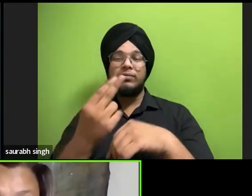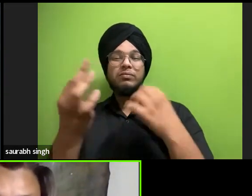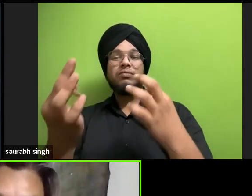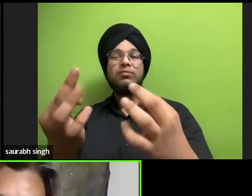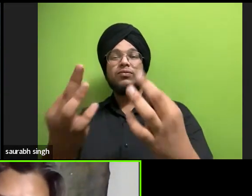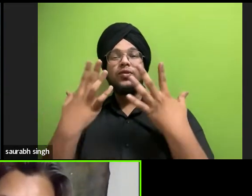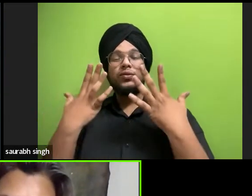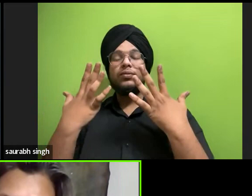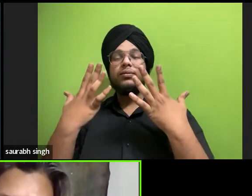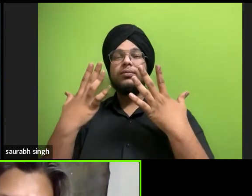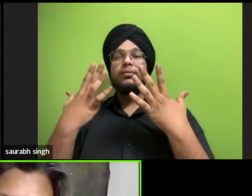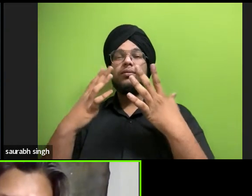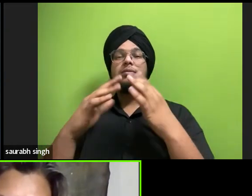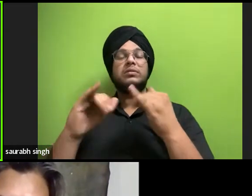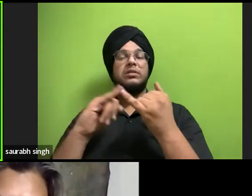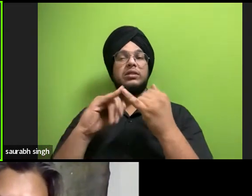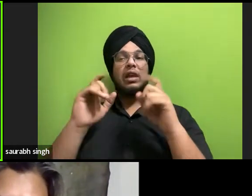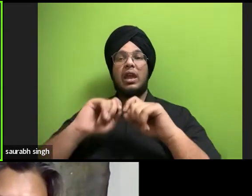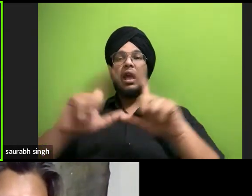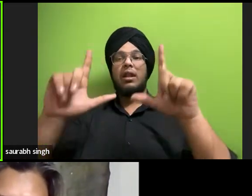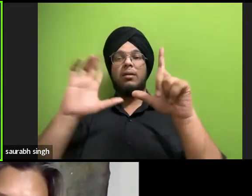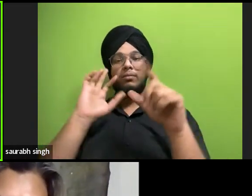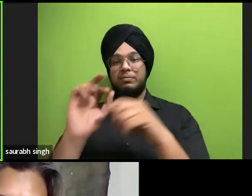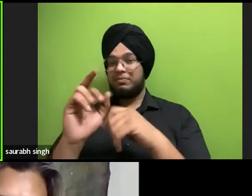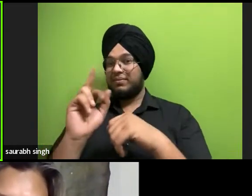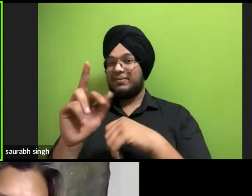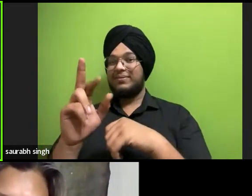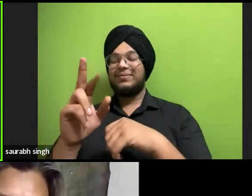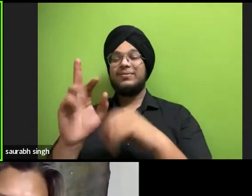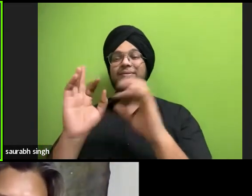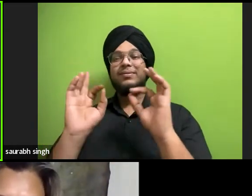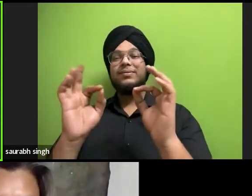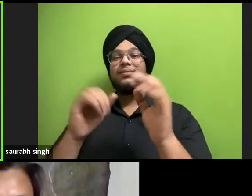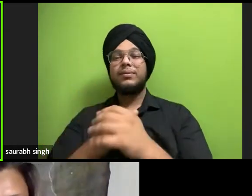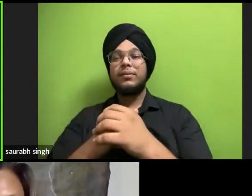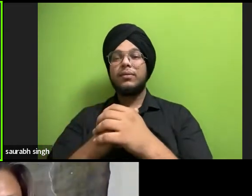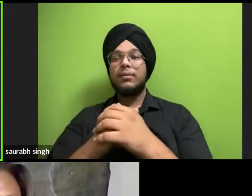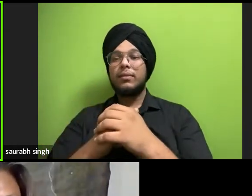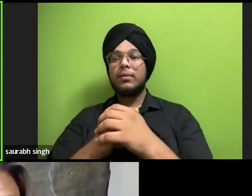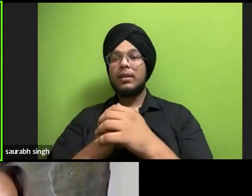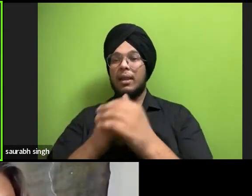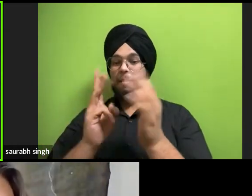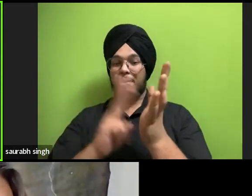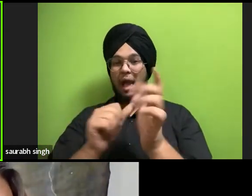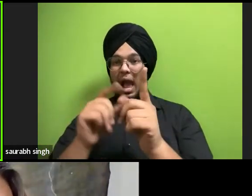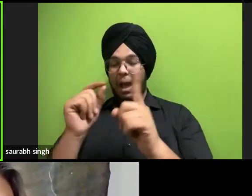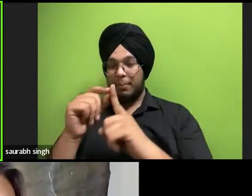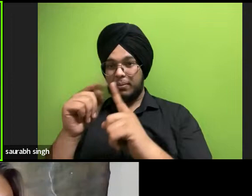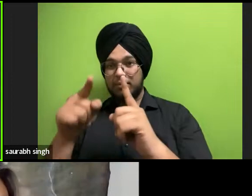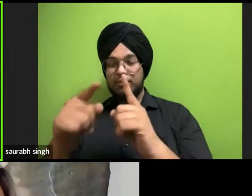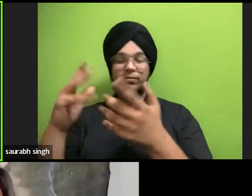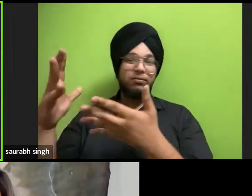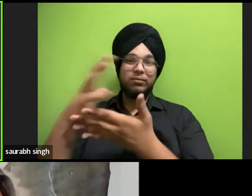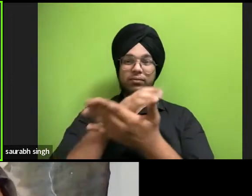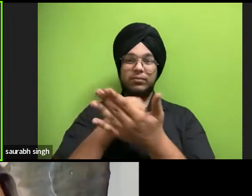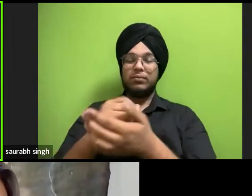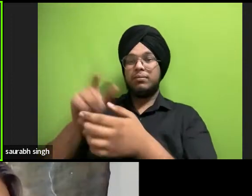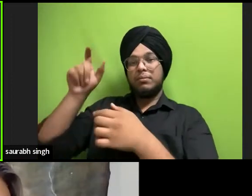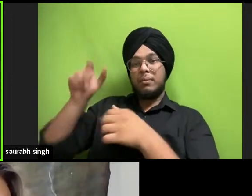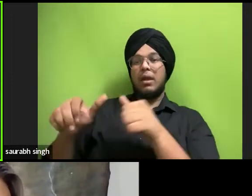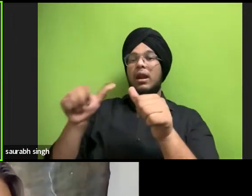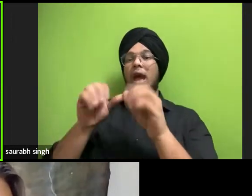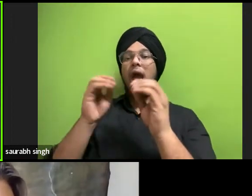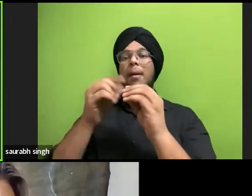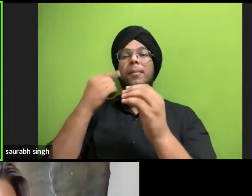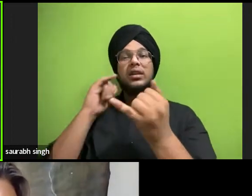very commercial screens. Yeah. Well, you know, MAP's core collection came from its founder, Abhishek Poddar, who